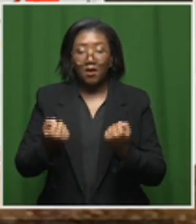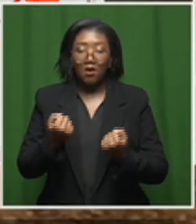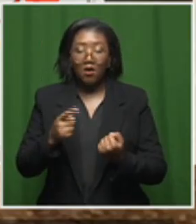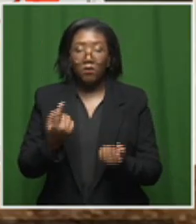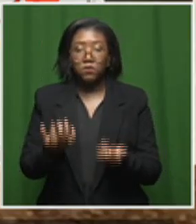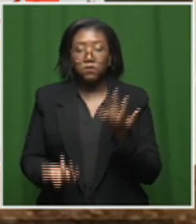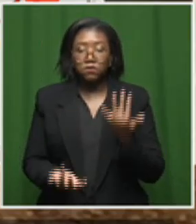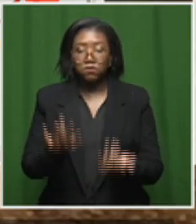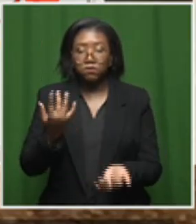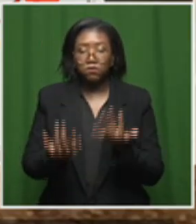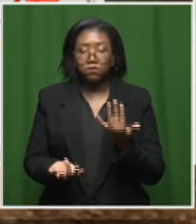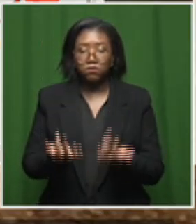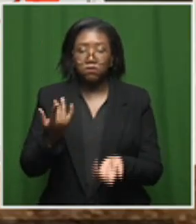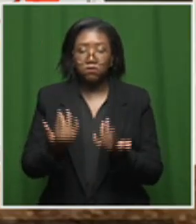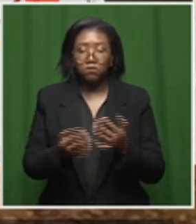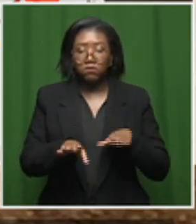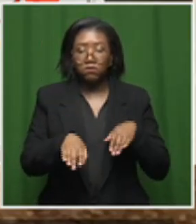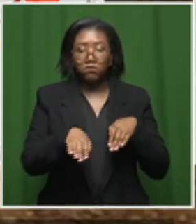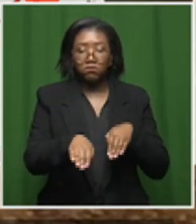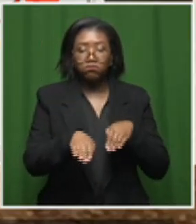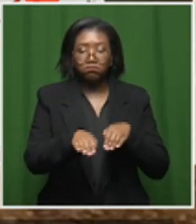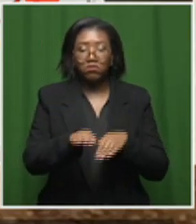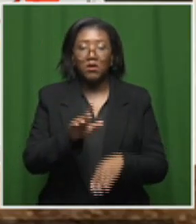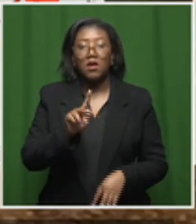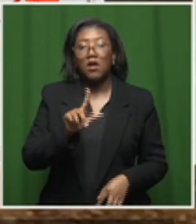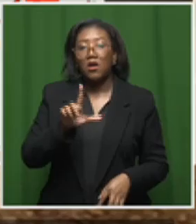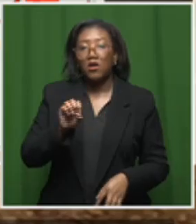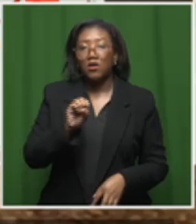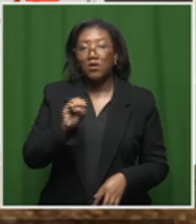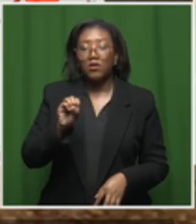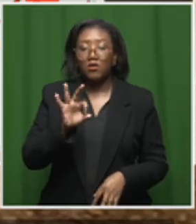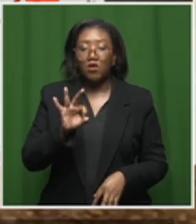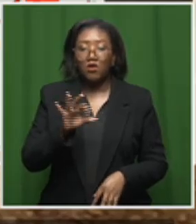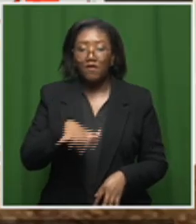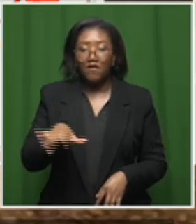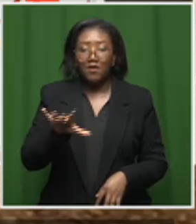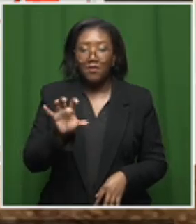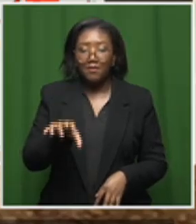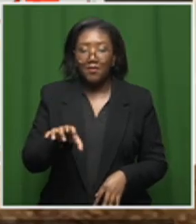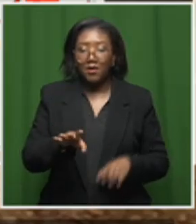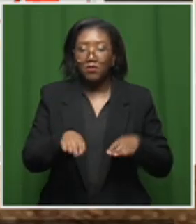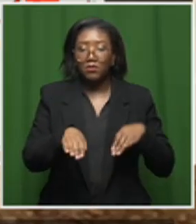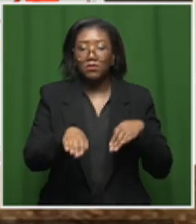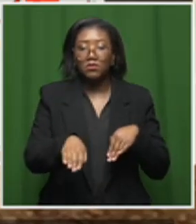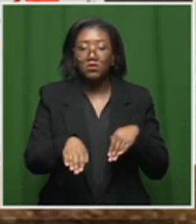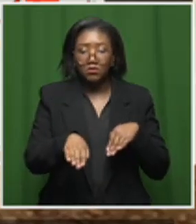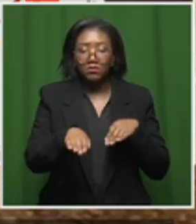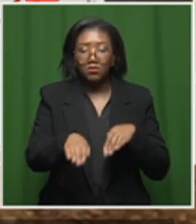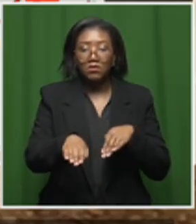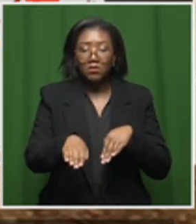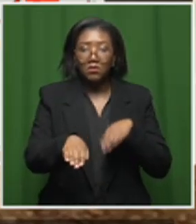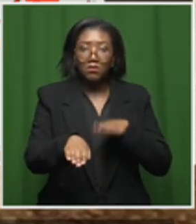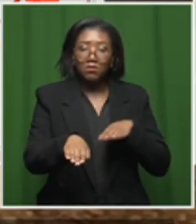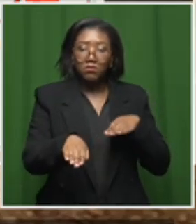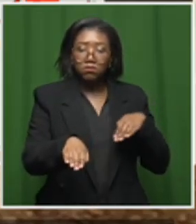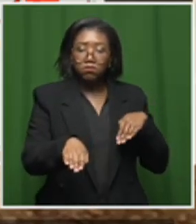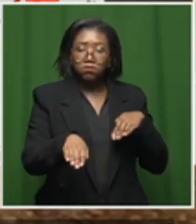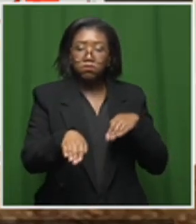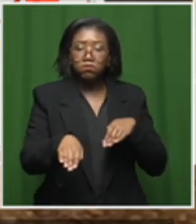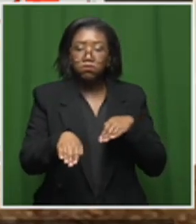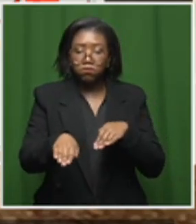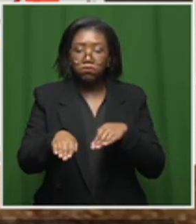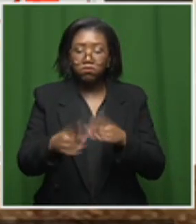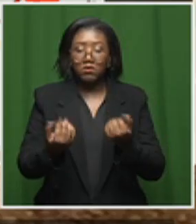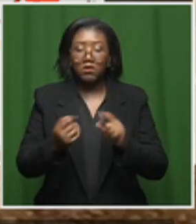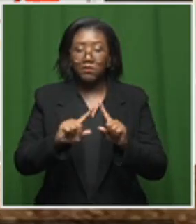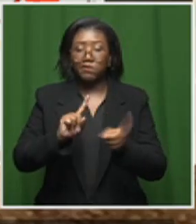that traffic approaching the Kloof area. Also just holding up, going up the hill as well, obviously Spectator Valley. There's also a crash at Kia Ridge. So if you're on that